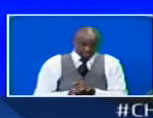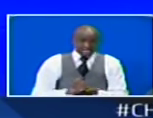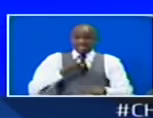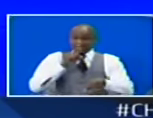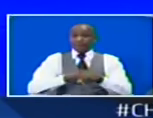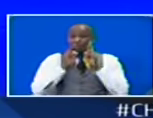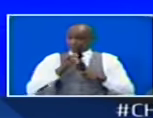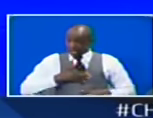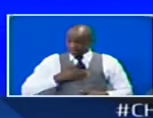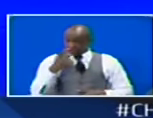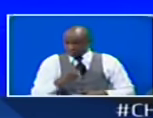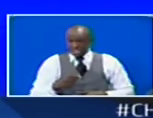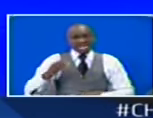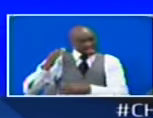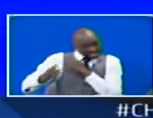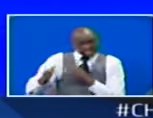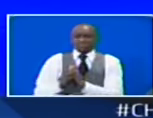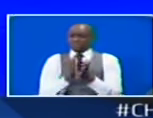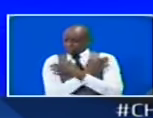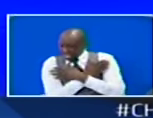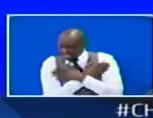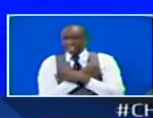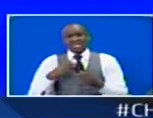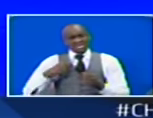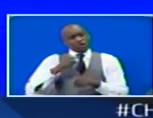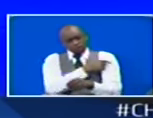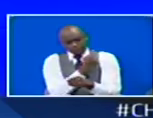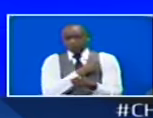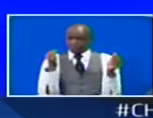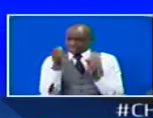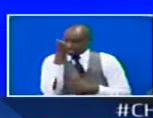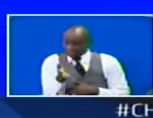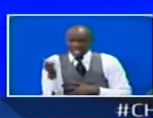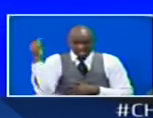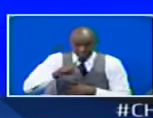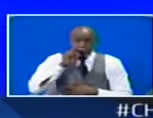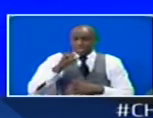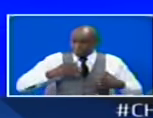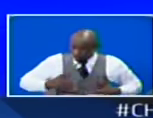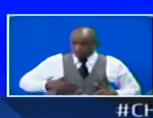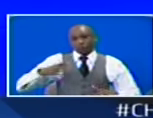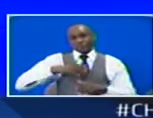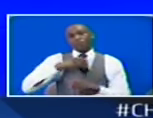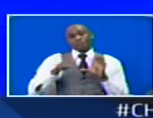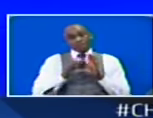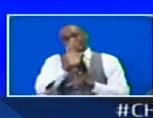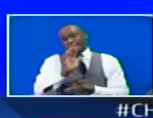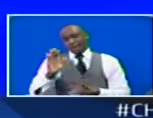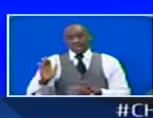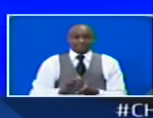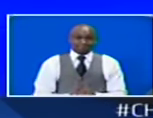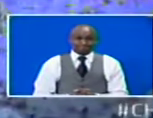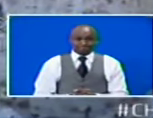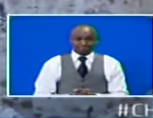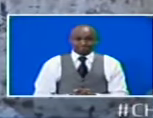Mwigai reports, relatives and friends thronged the Gilgil Hospital mortuary to identify the bodies of their loved ones.